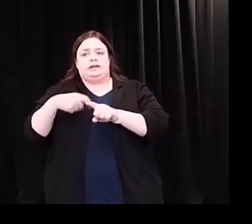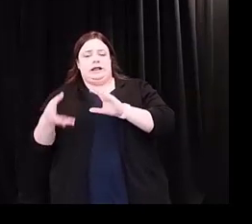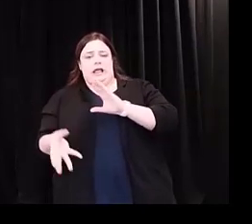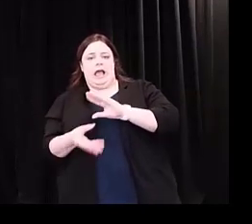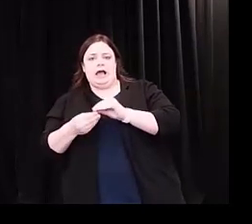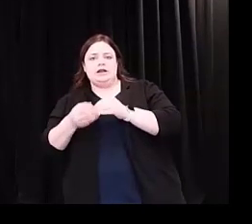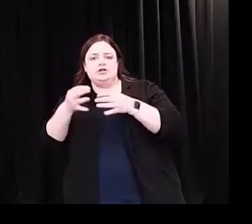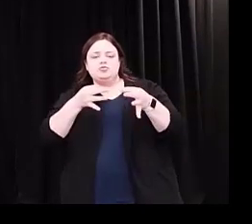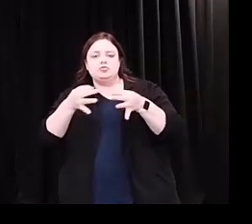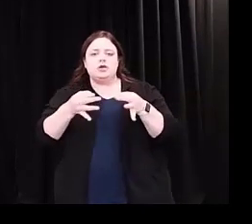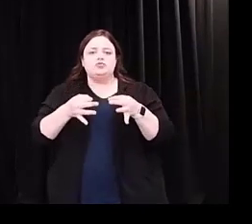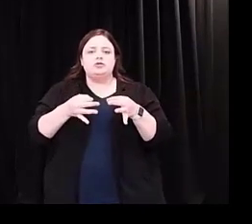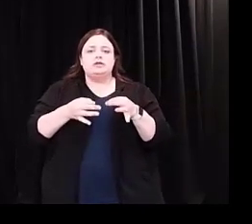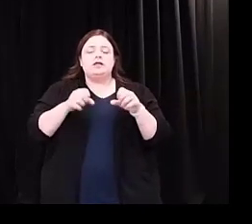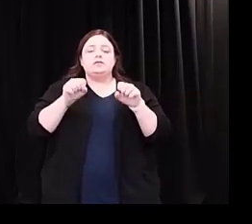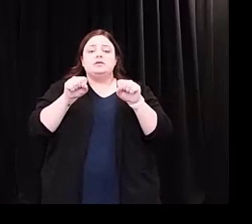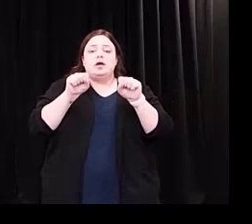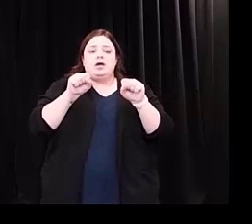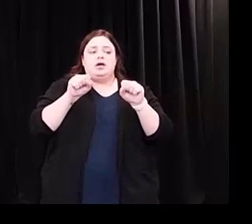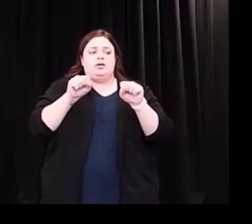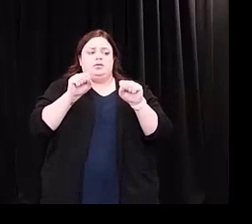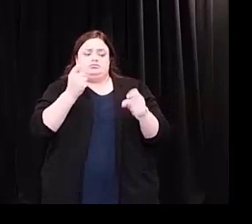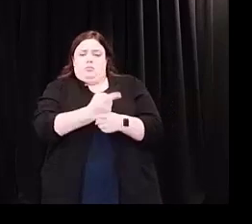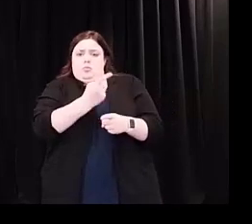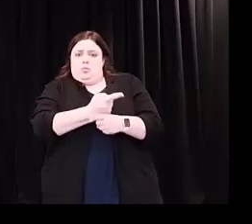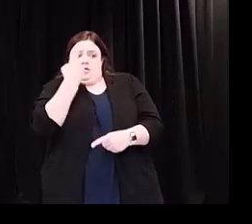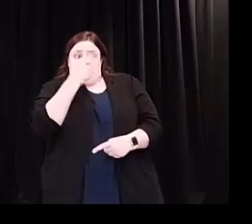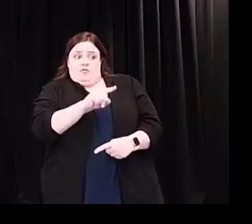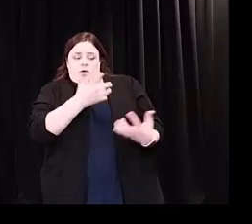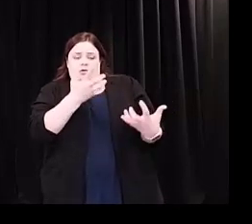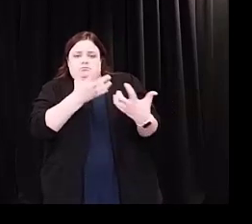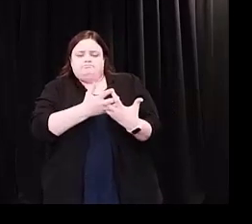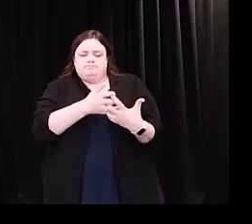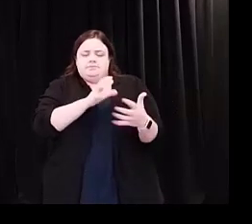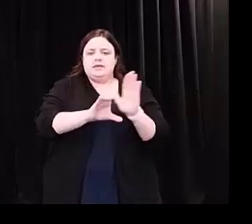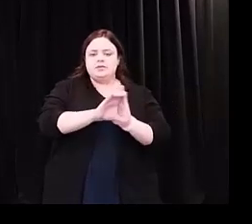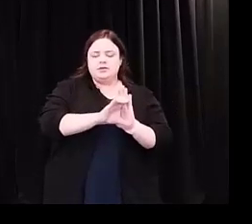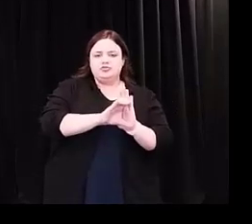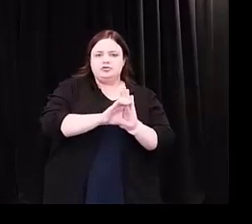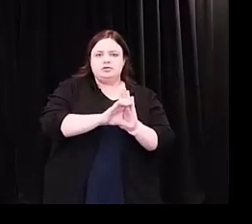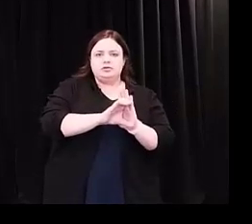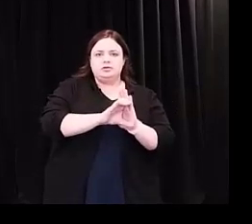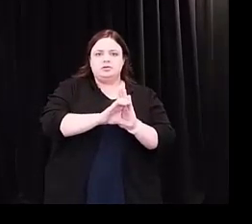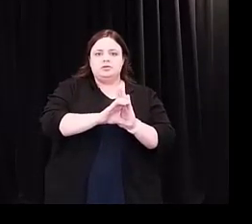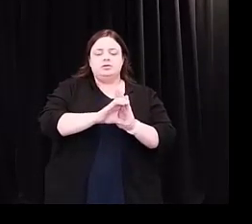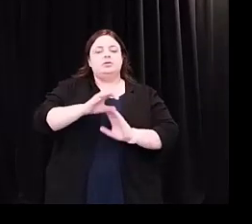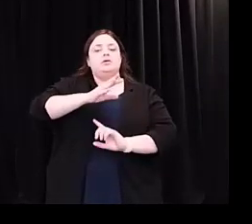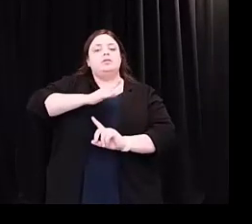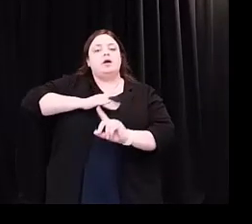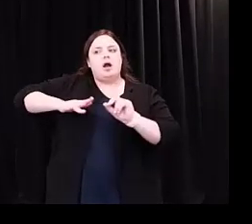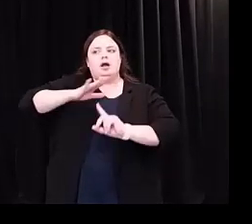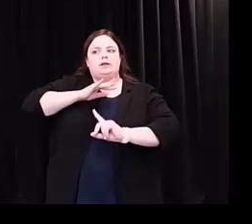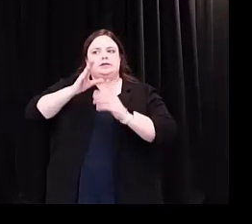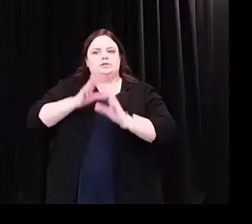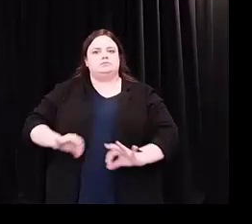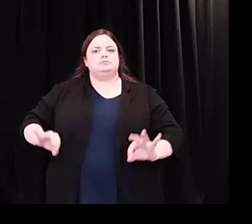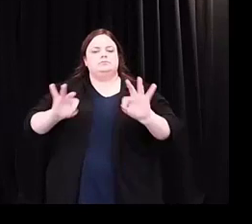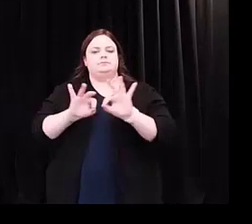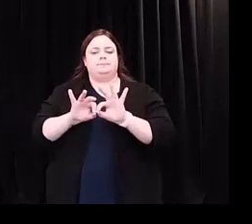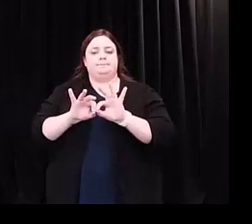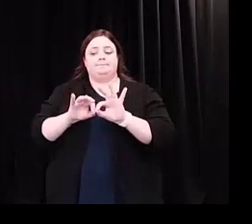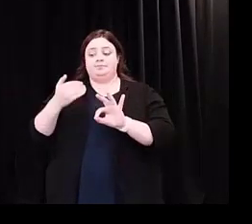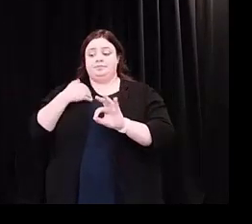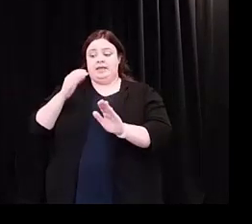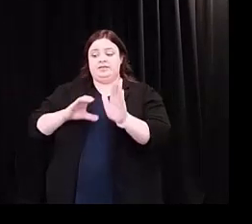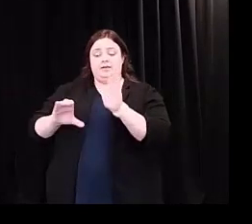description that's appropriate for this image. The context is going to be important. There's a picture